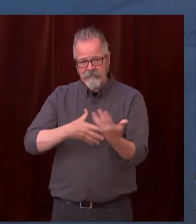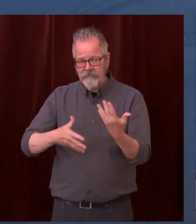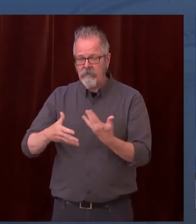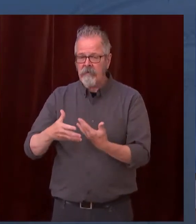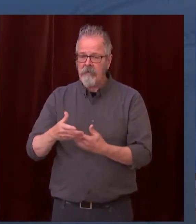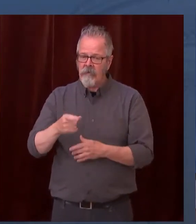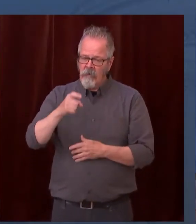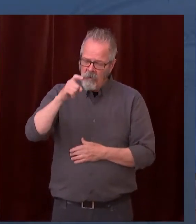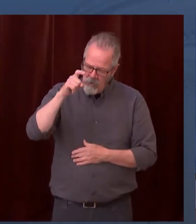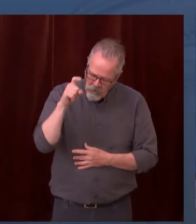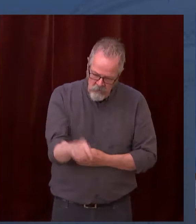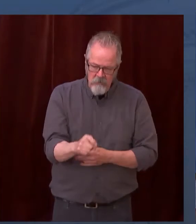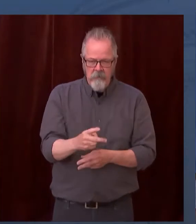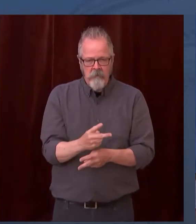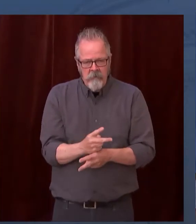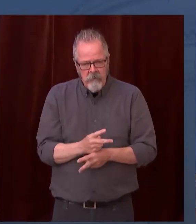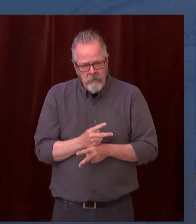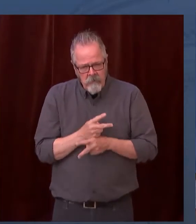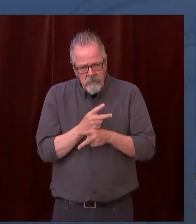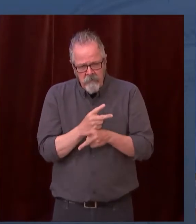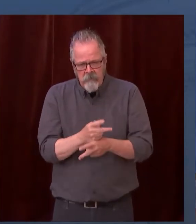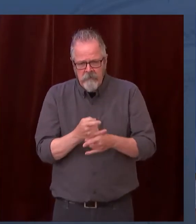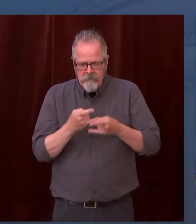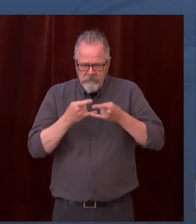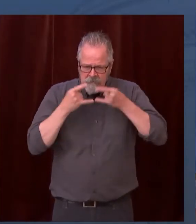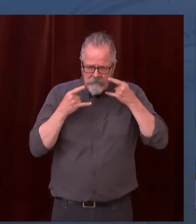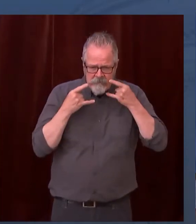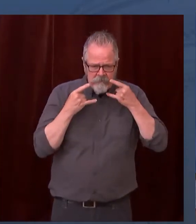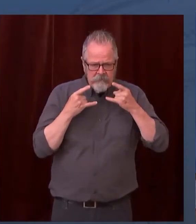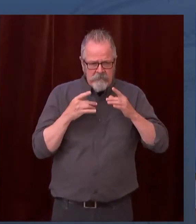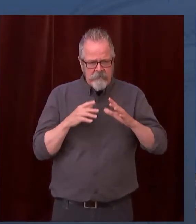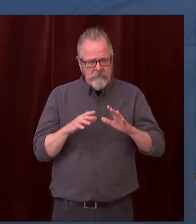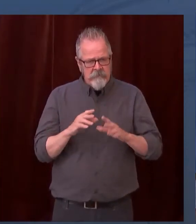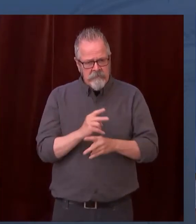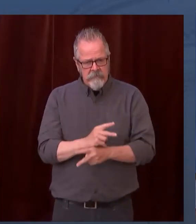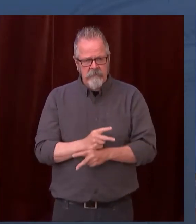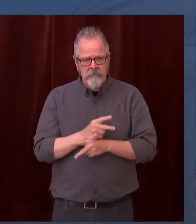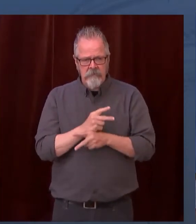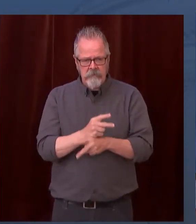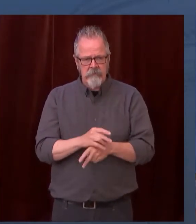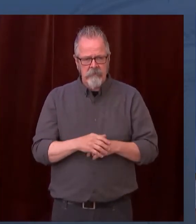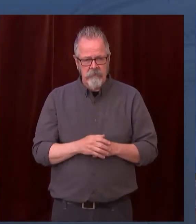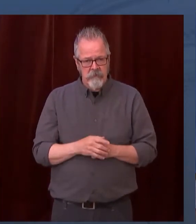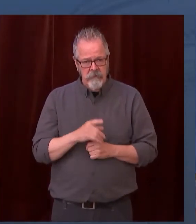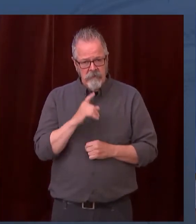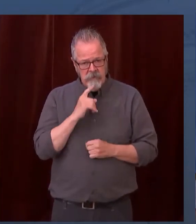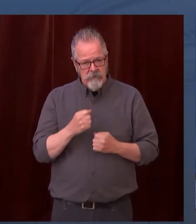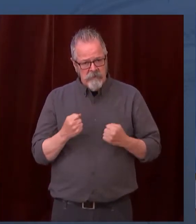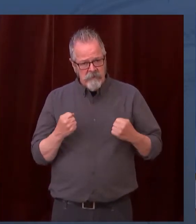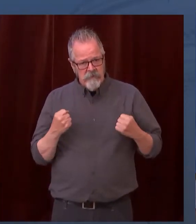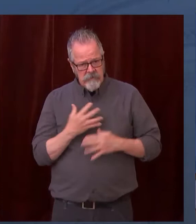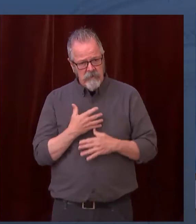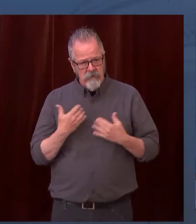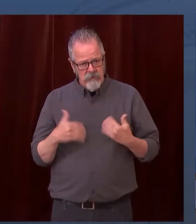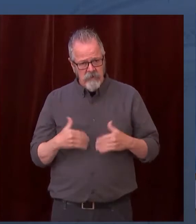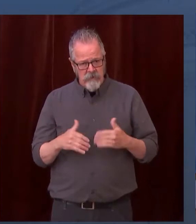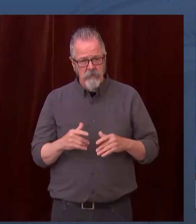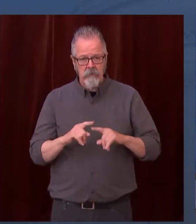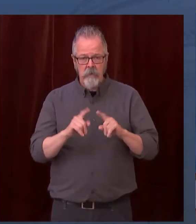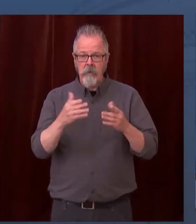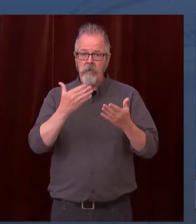and I know these are distressing figures to us all, but there's some really good news here. Number one, we know